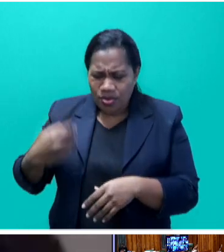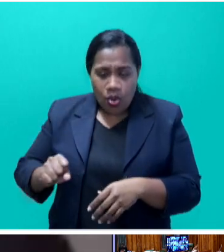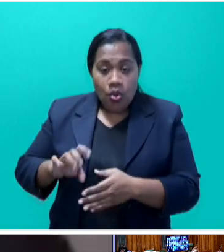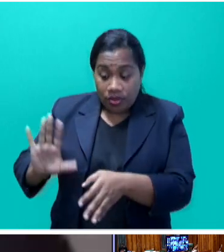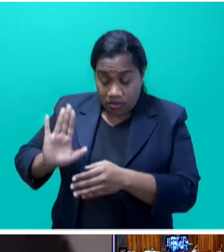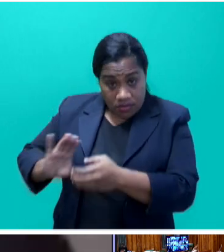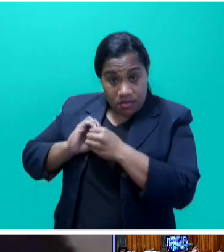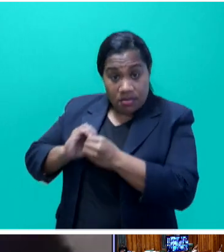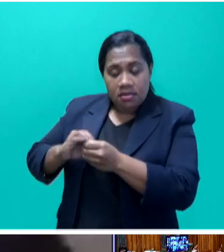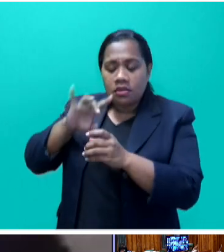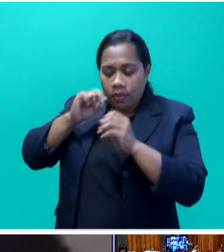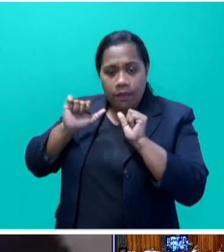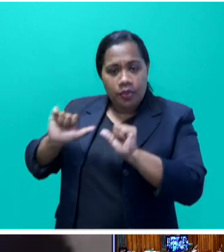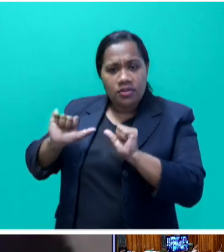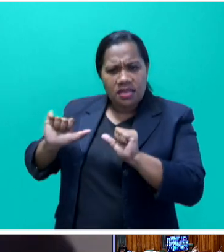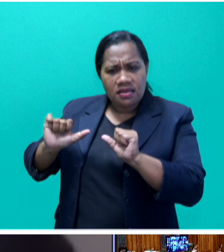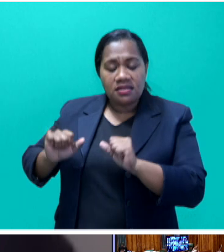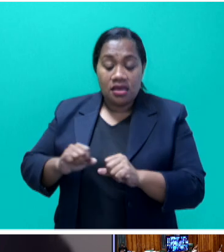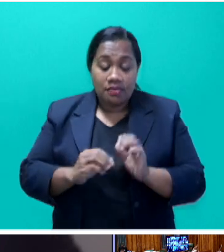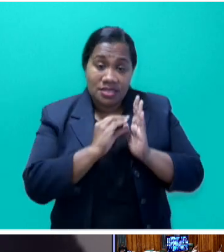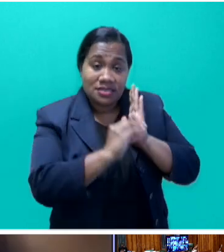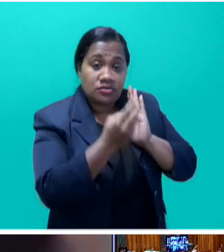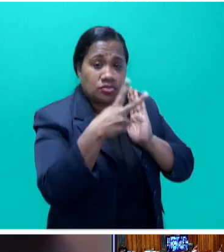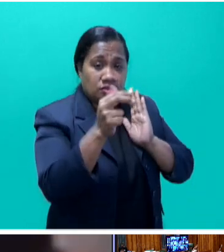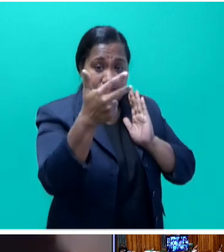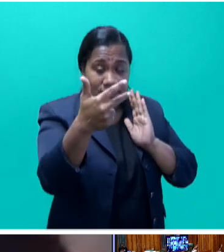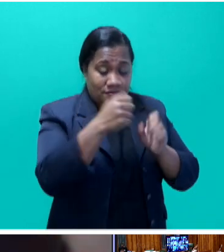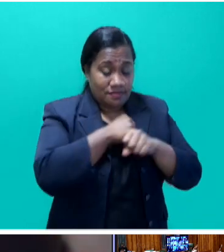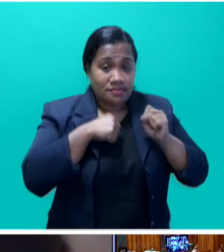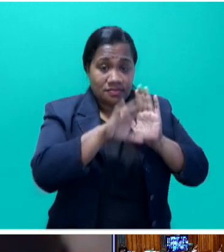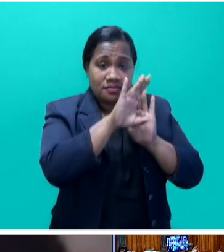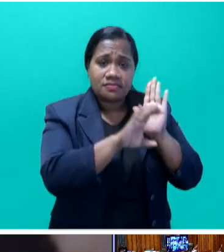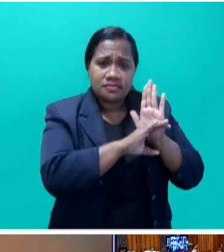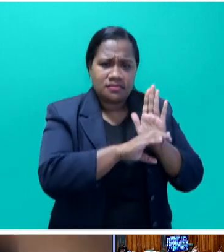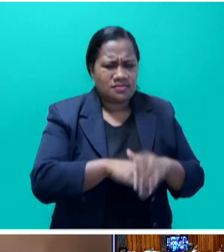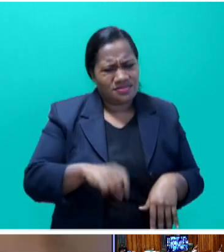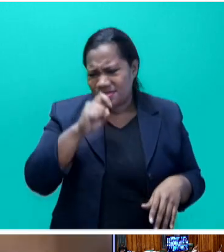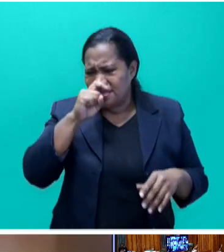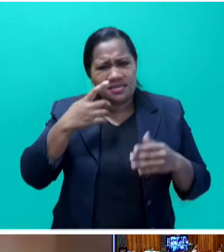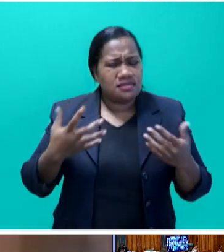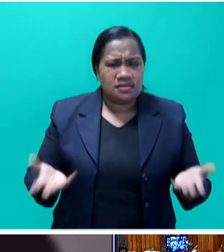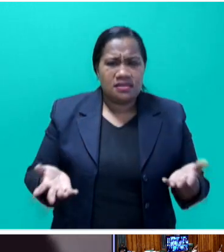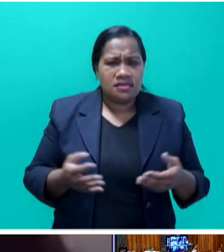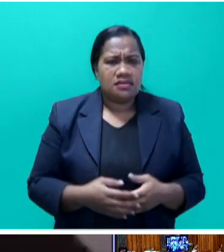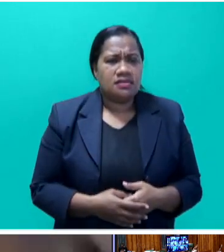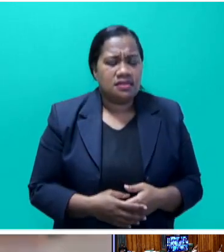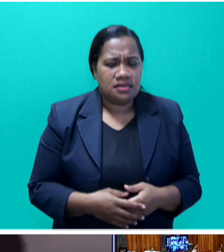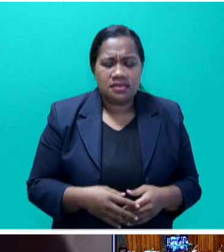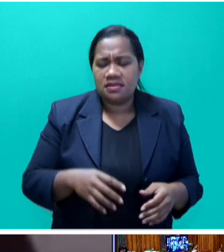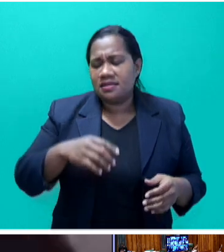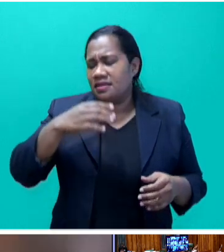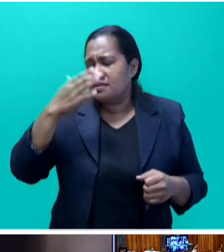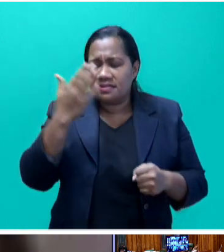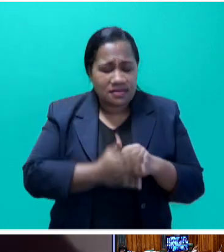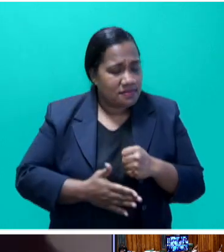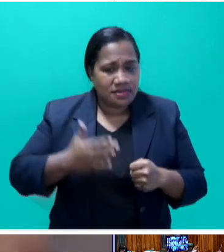It's enshrined in our Section 28 of our Constitution. It can never be taken away. Can never, ever,